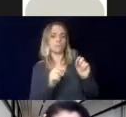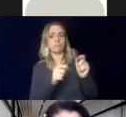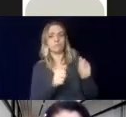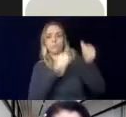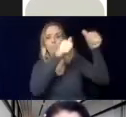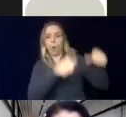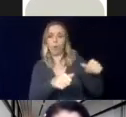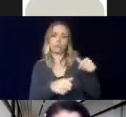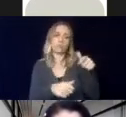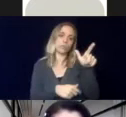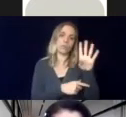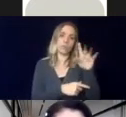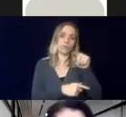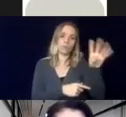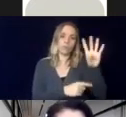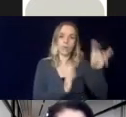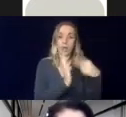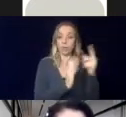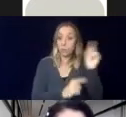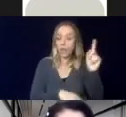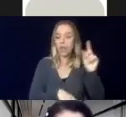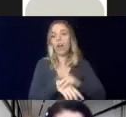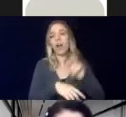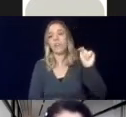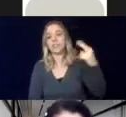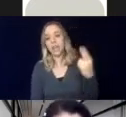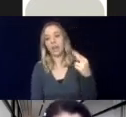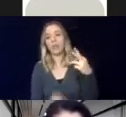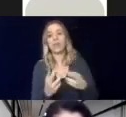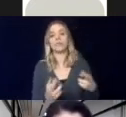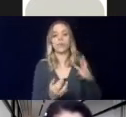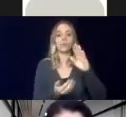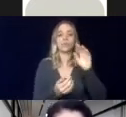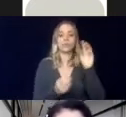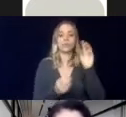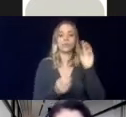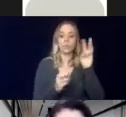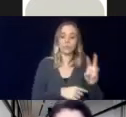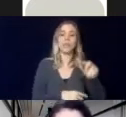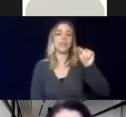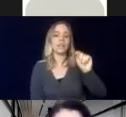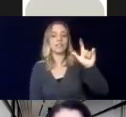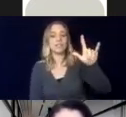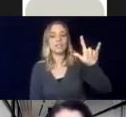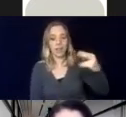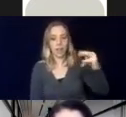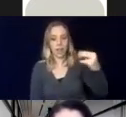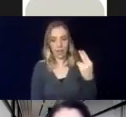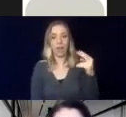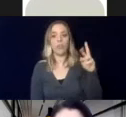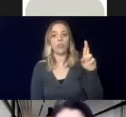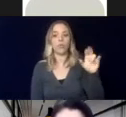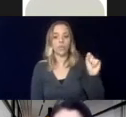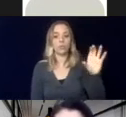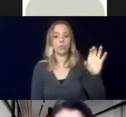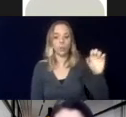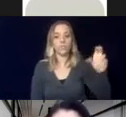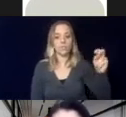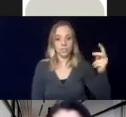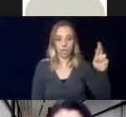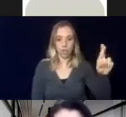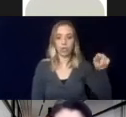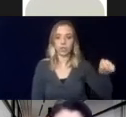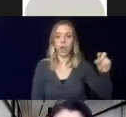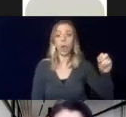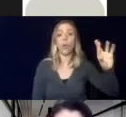the Telehealth Resource Center's website. That is telehealthresourcecenter.org. Along with that will be the PowerPoint. There will be information on